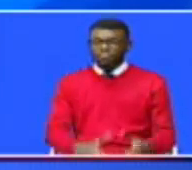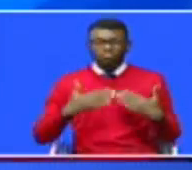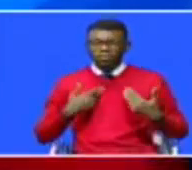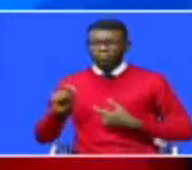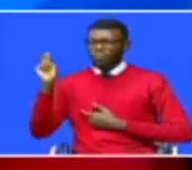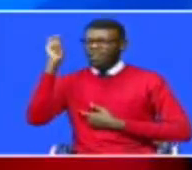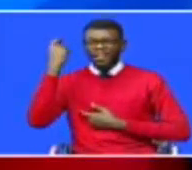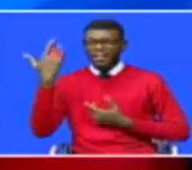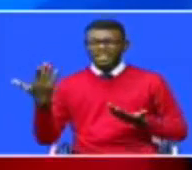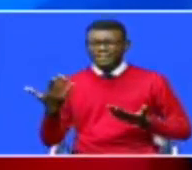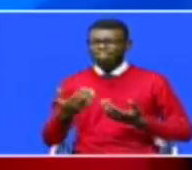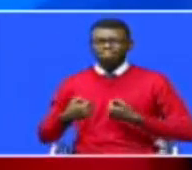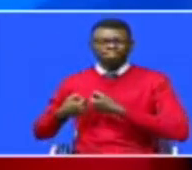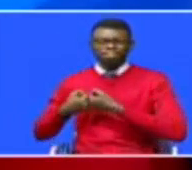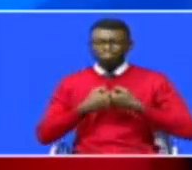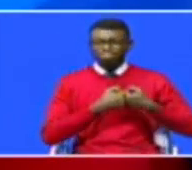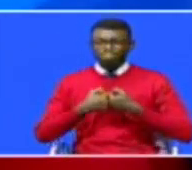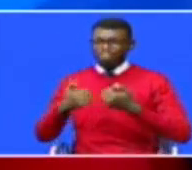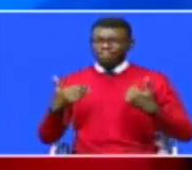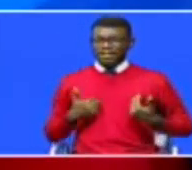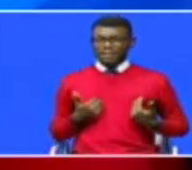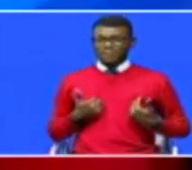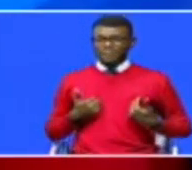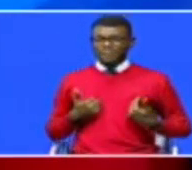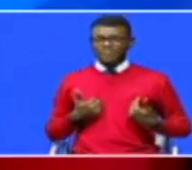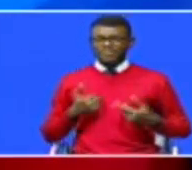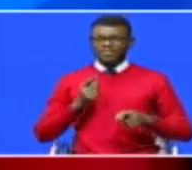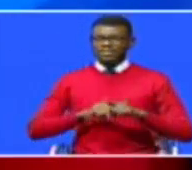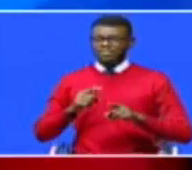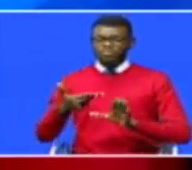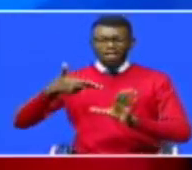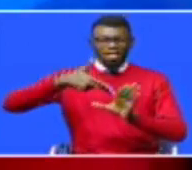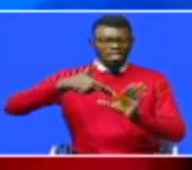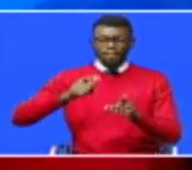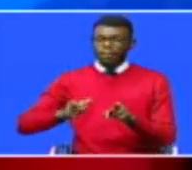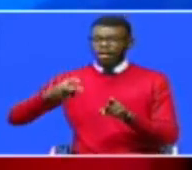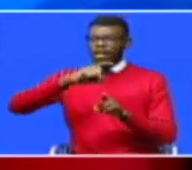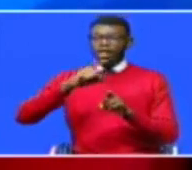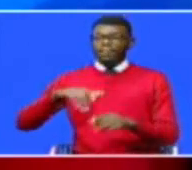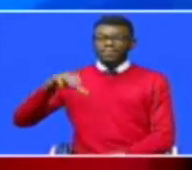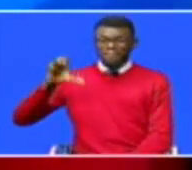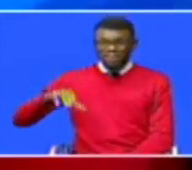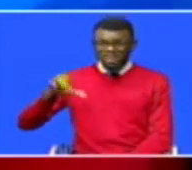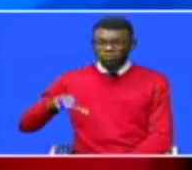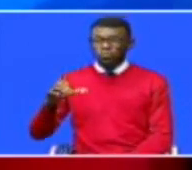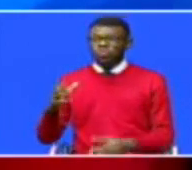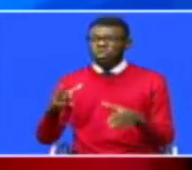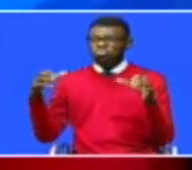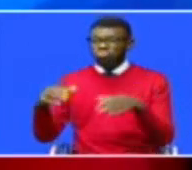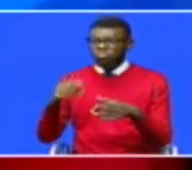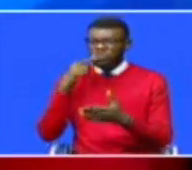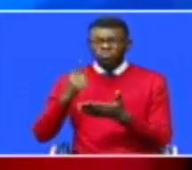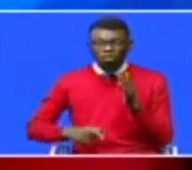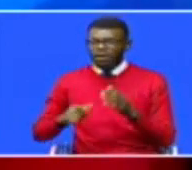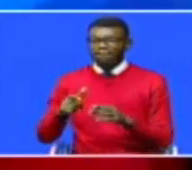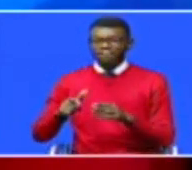Kenyans are staring at difficult times ahead following a sharp increase in fuel prices. Matatu operators say they will be forced to